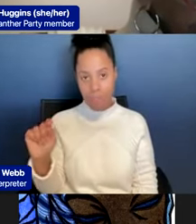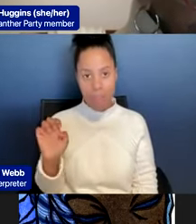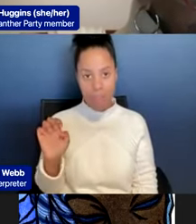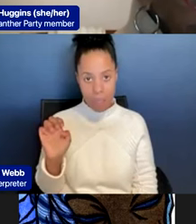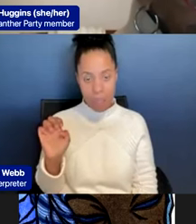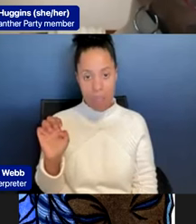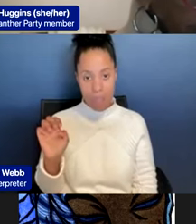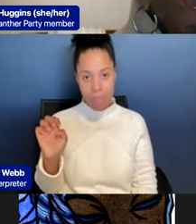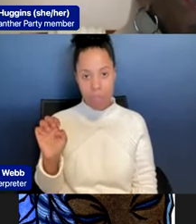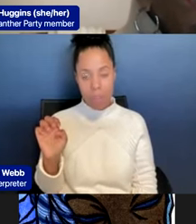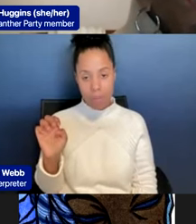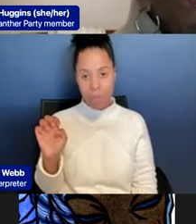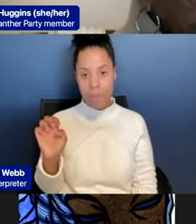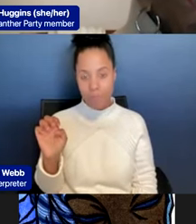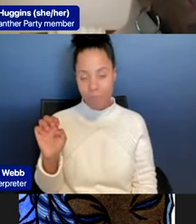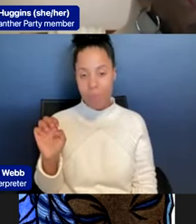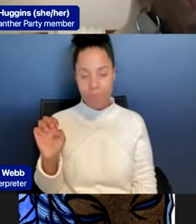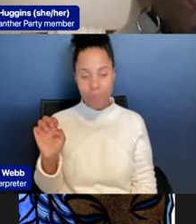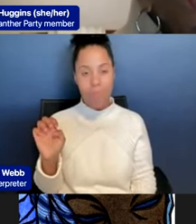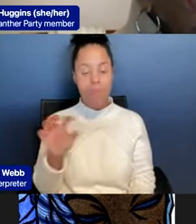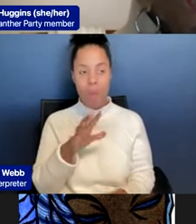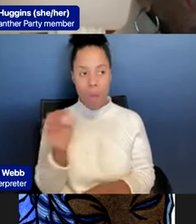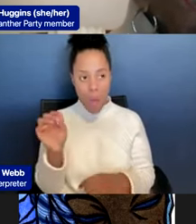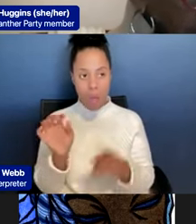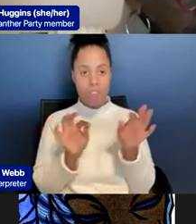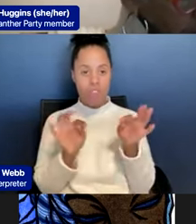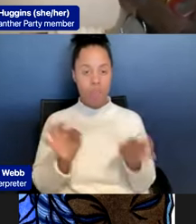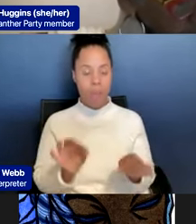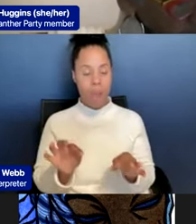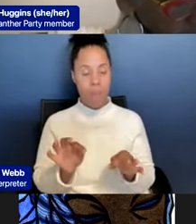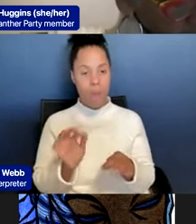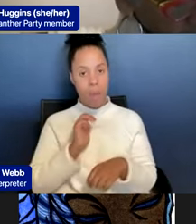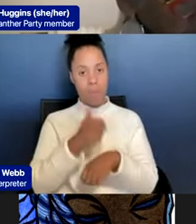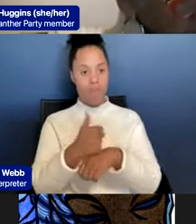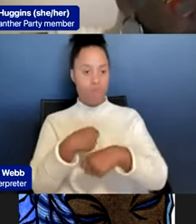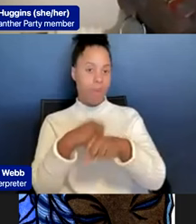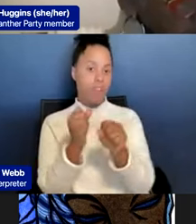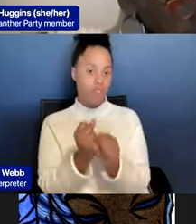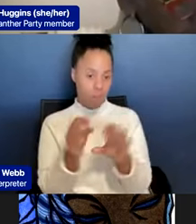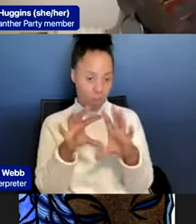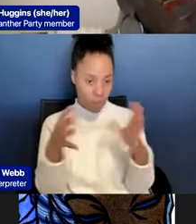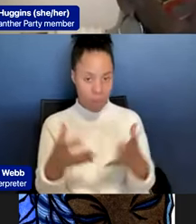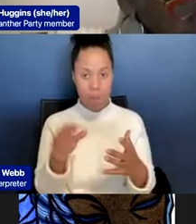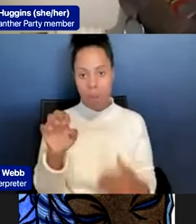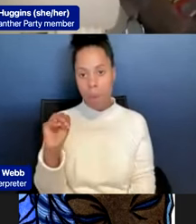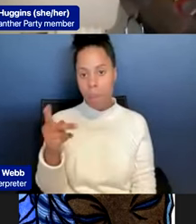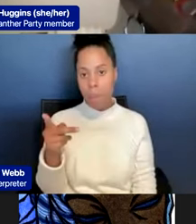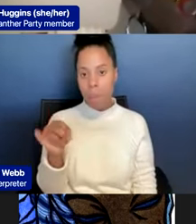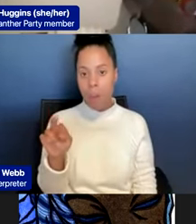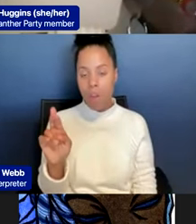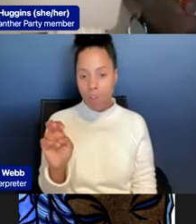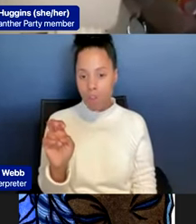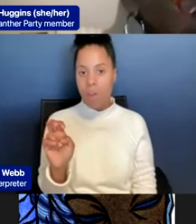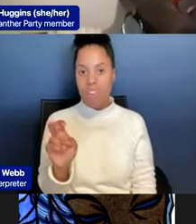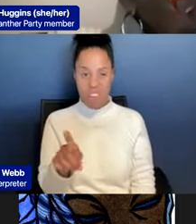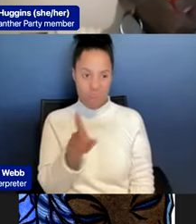in place of the nation state, the creation of an overarching empire that had its tentacles throughout the